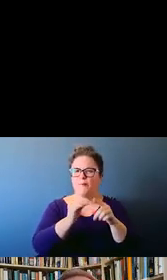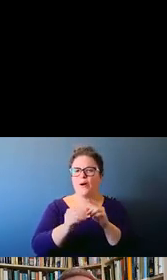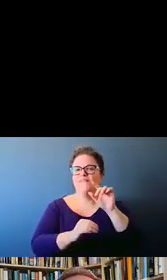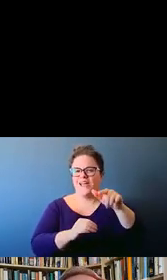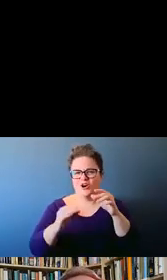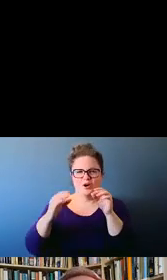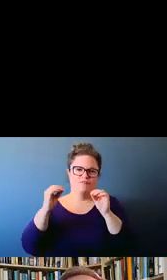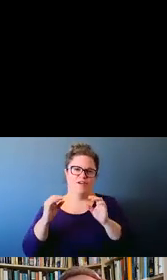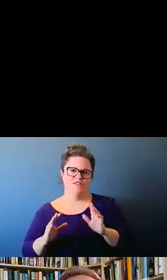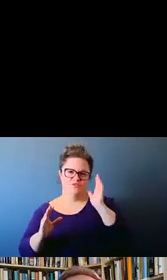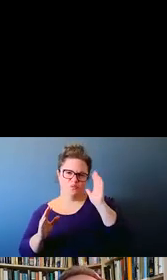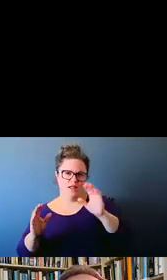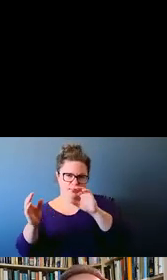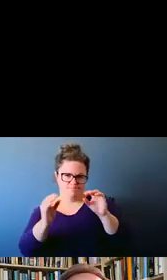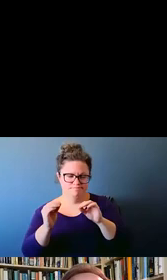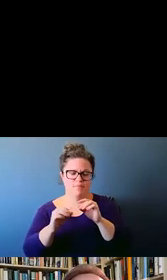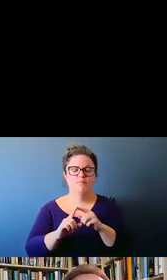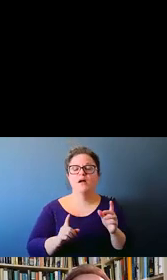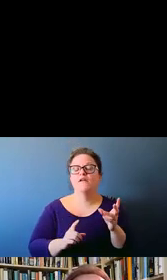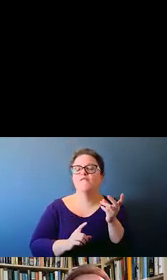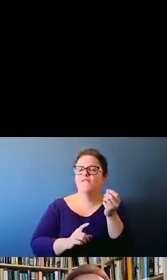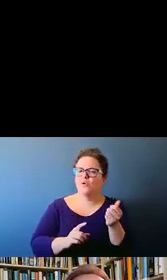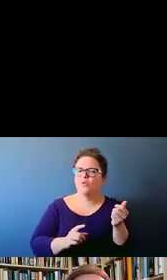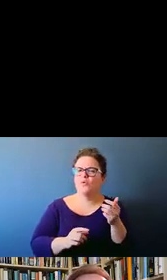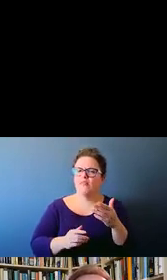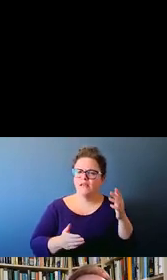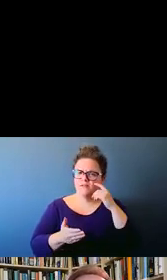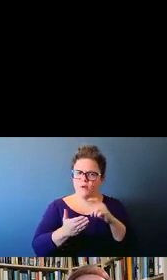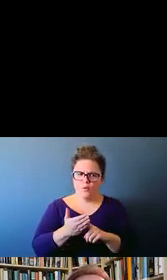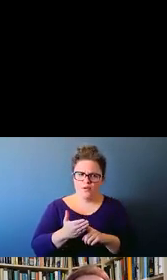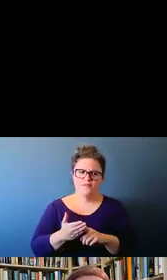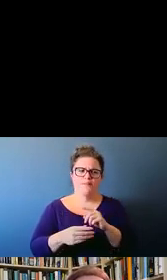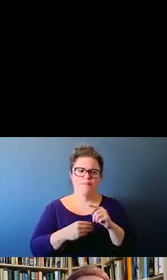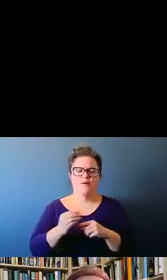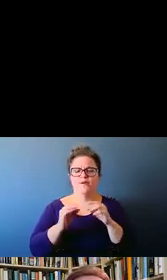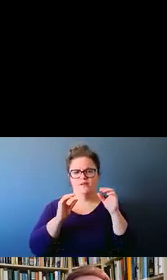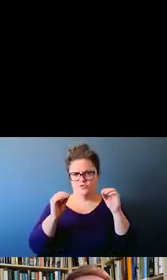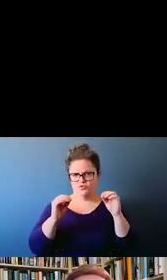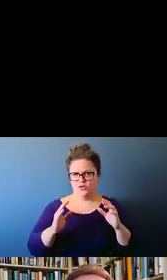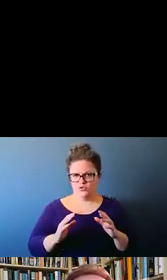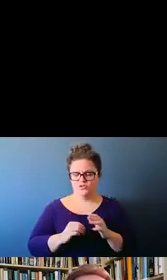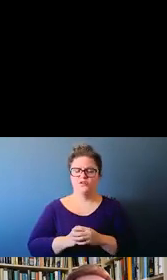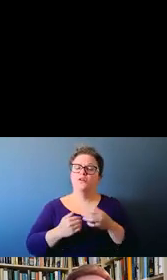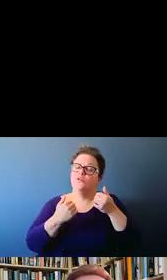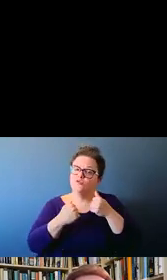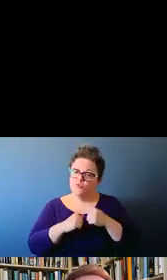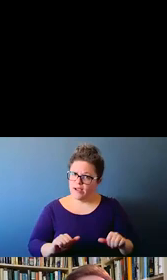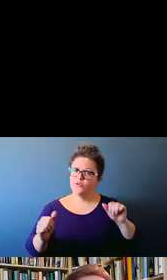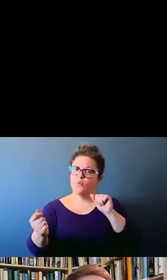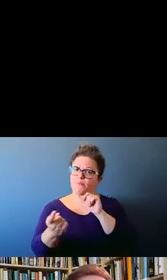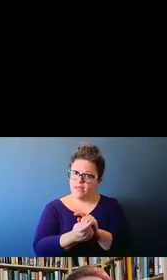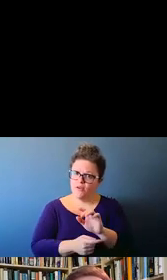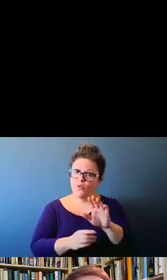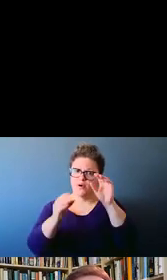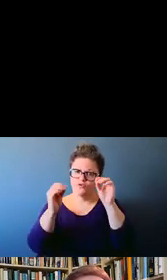But really, just a couple of things to point out on here is around instructors. try and meet your instructors. Reach